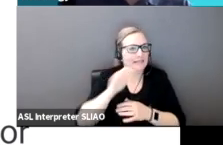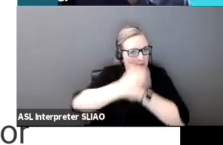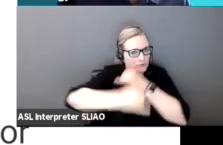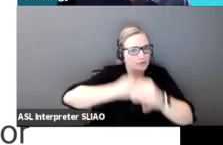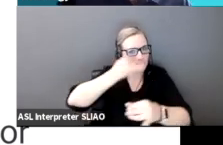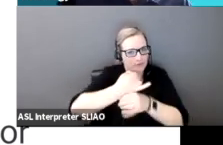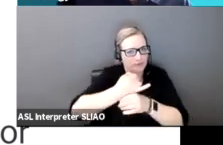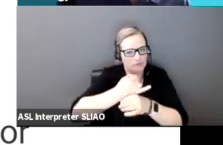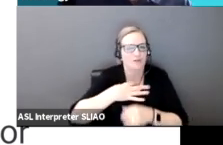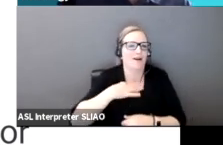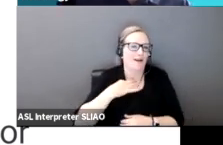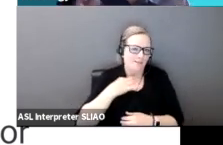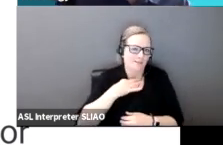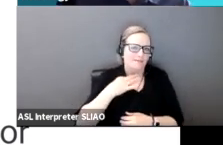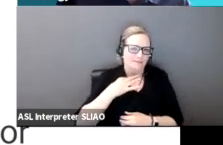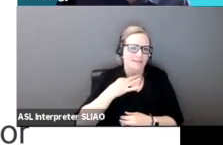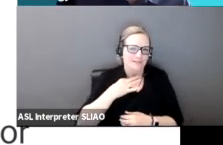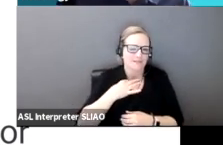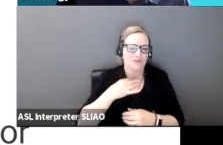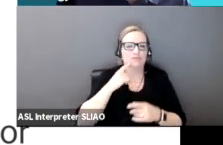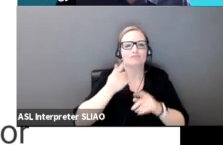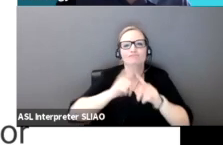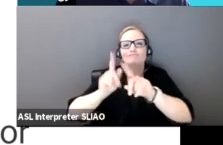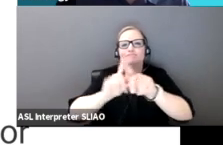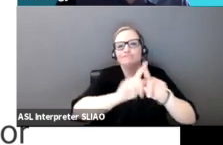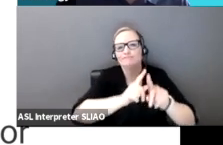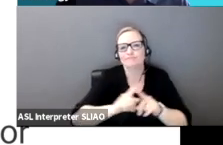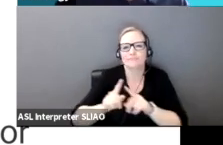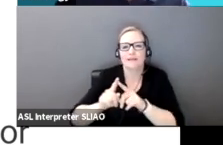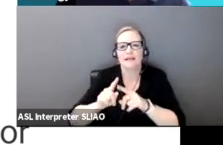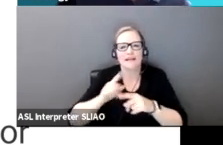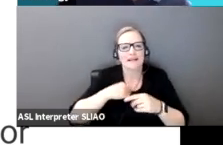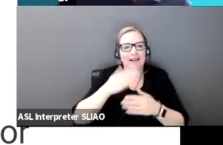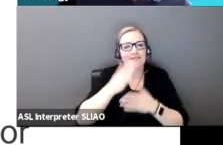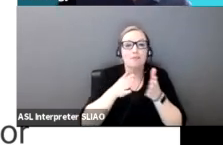application. So we're getting into a lot more of the nitty-gritty here,